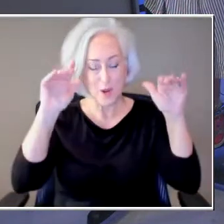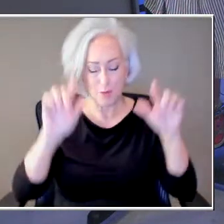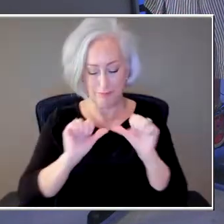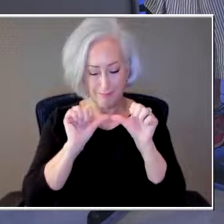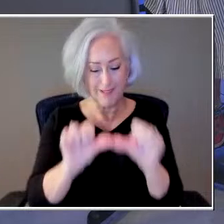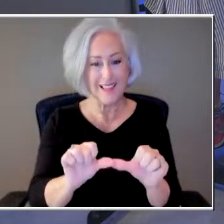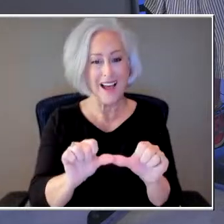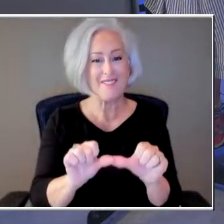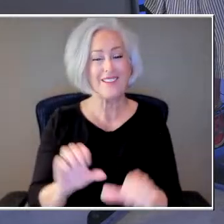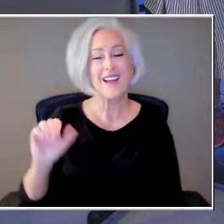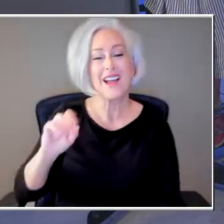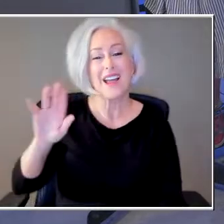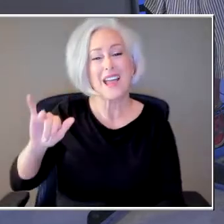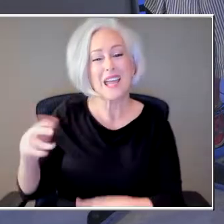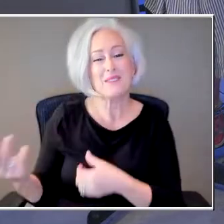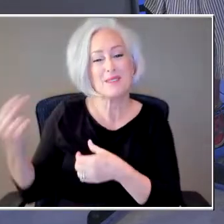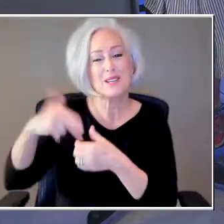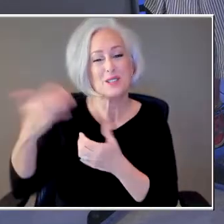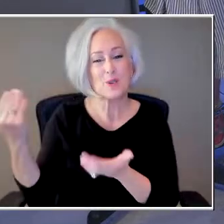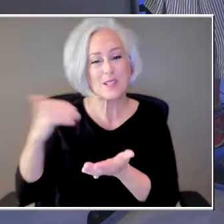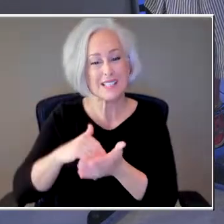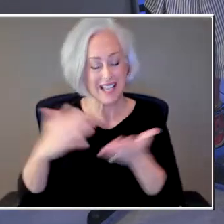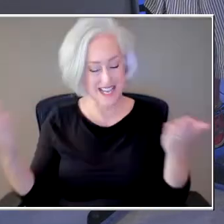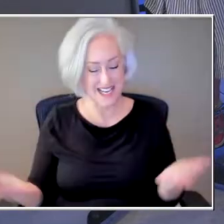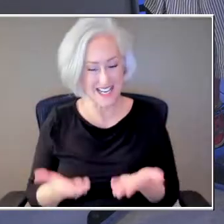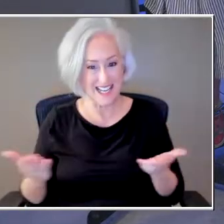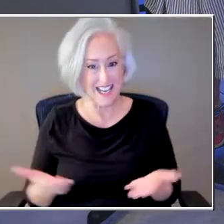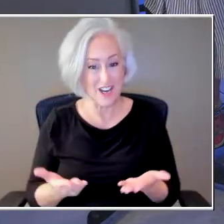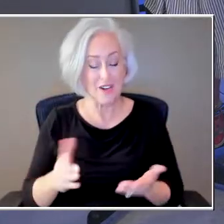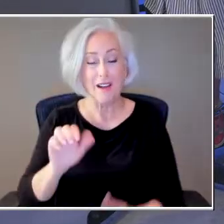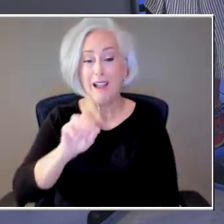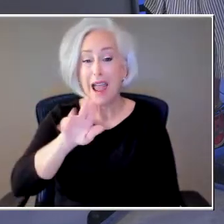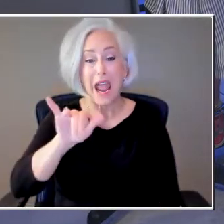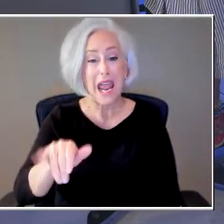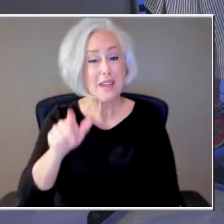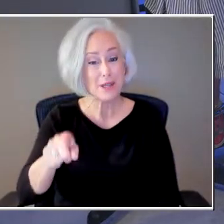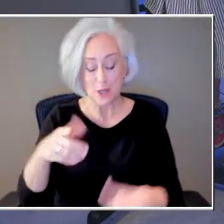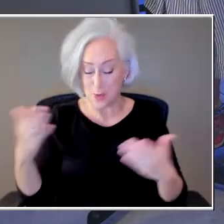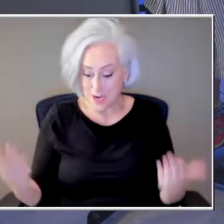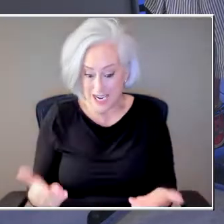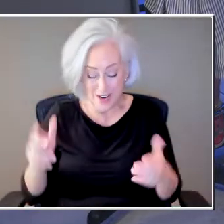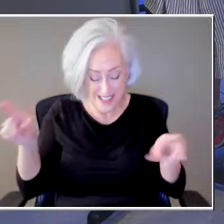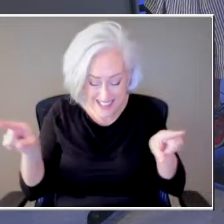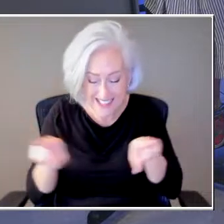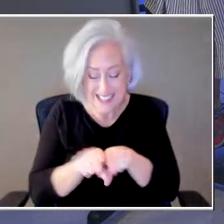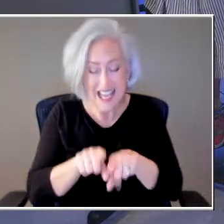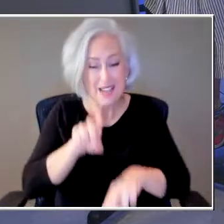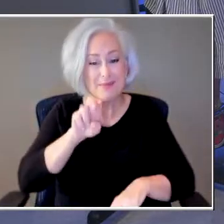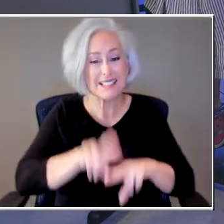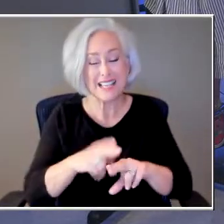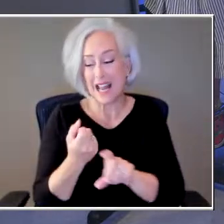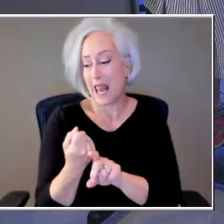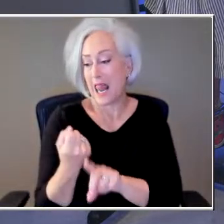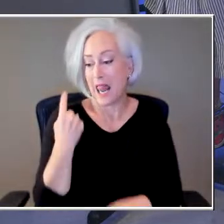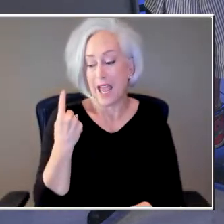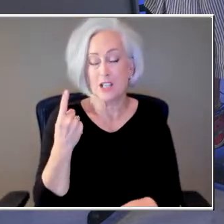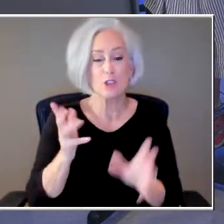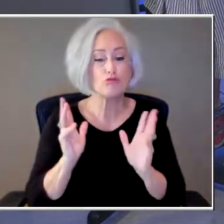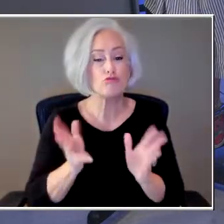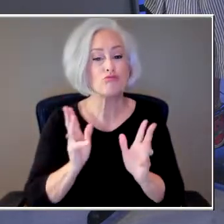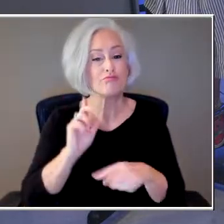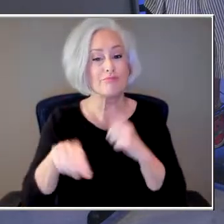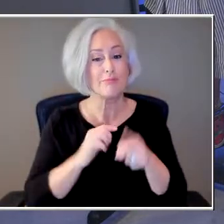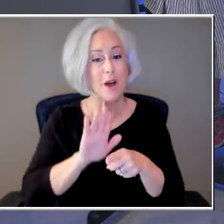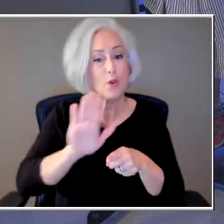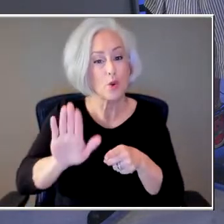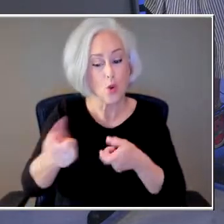joins us again in studio this morning, because Amy, you were right here in this same seat about a year ago talking about that transplant, and we're so